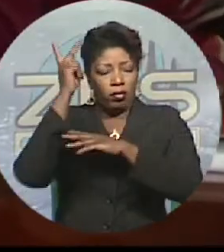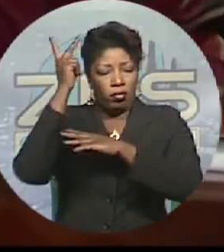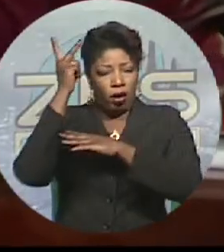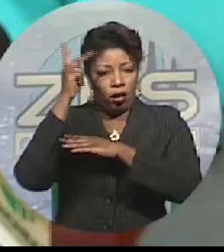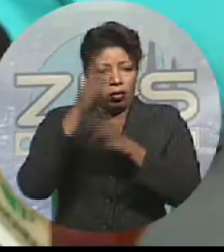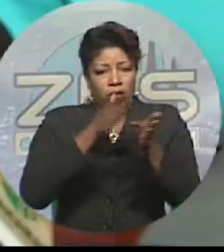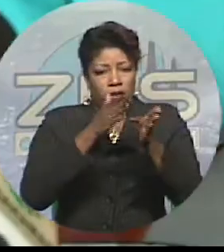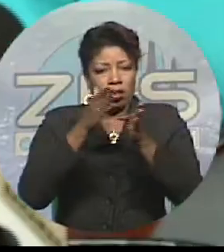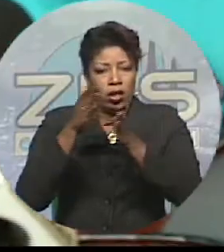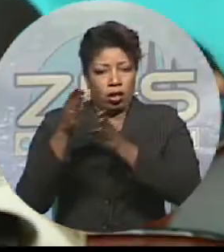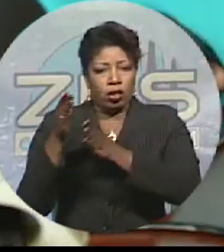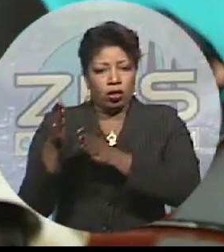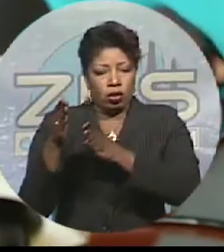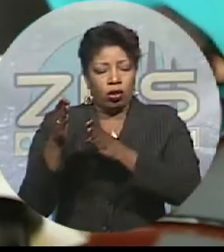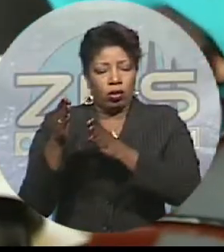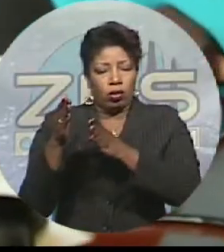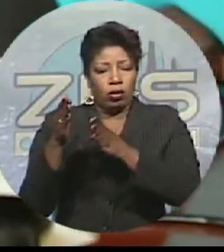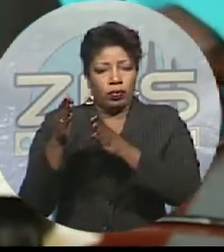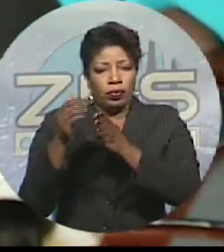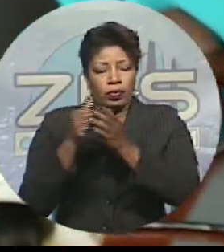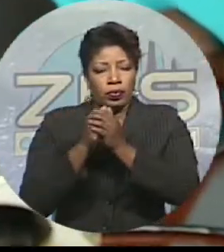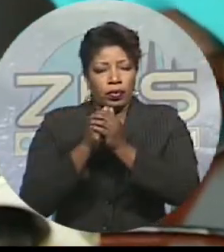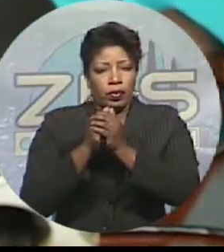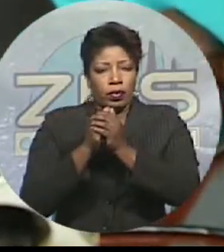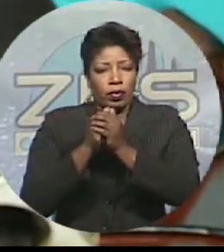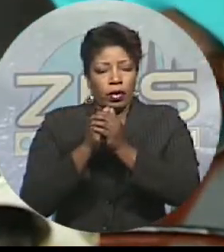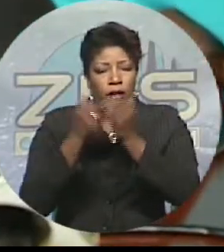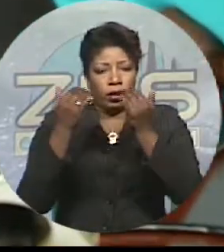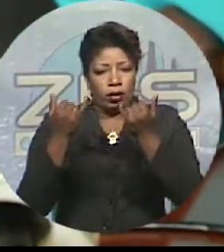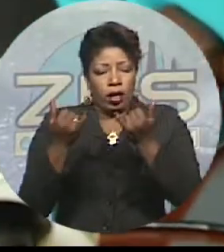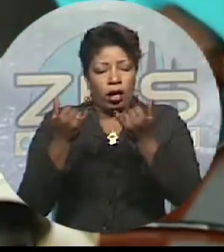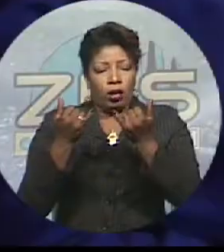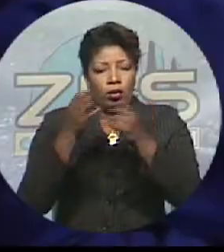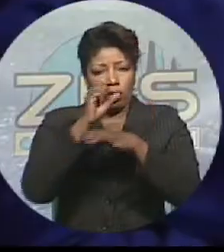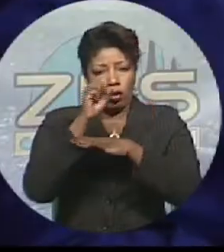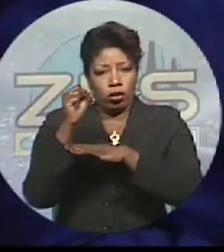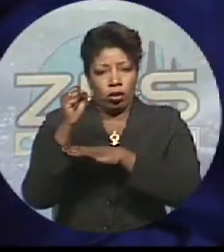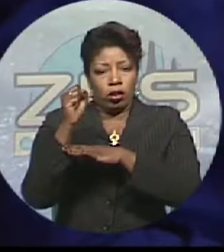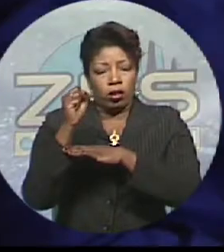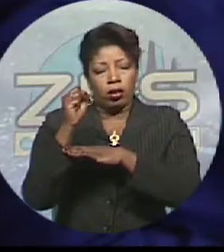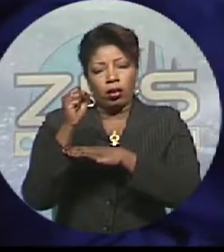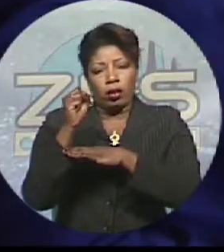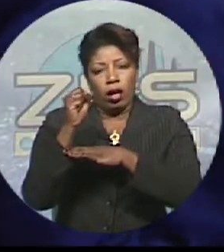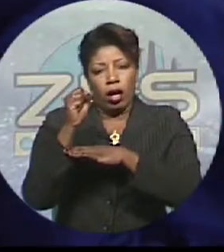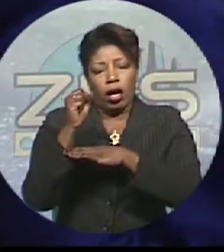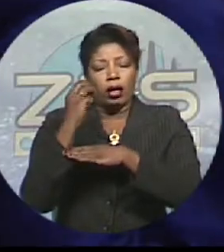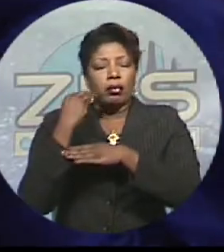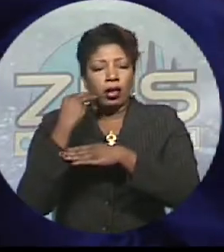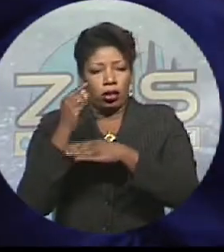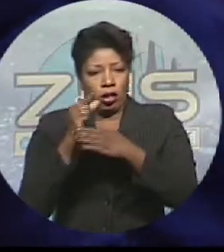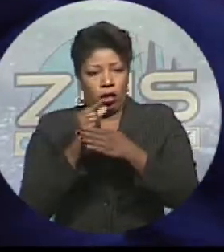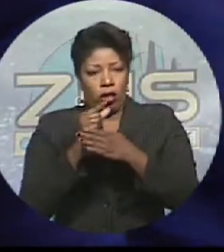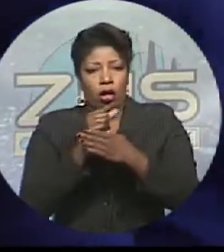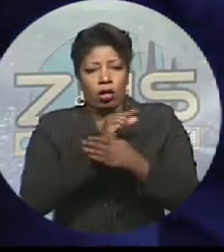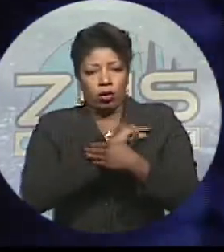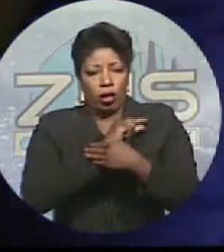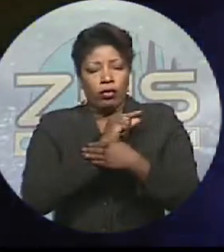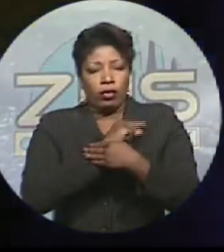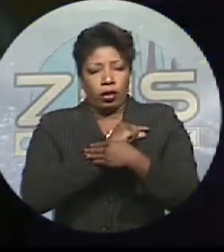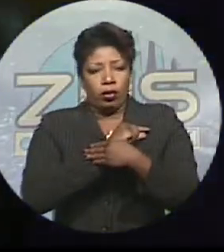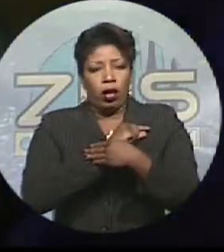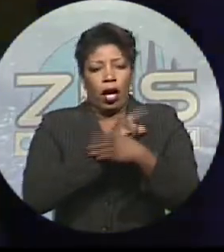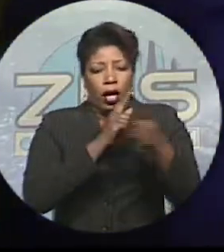procedures, along with protocol and etiquette. The Minister of Social Services and Community Development, the Honorable Melanie Griffin, and Minister of